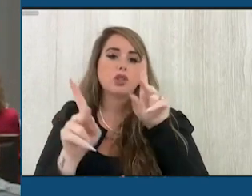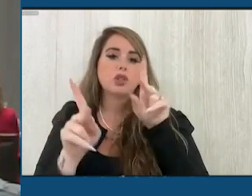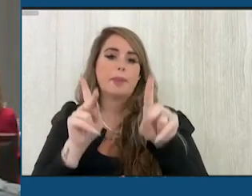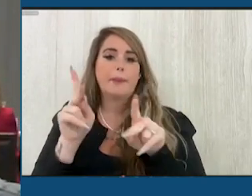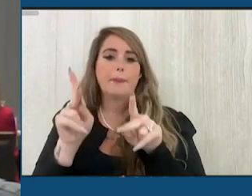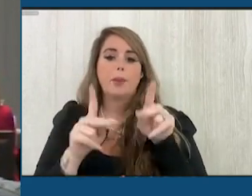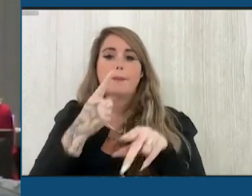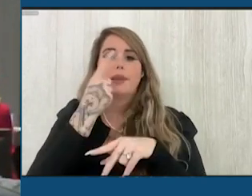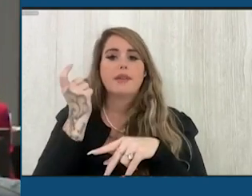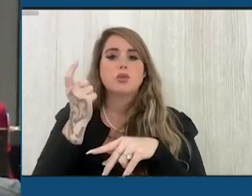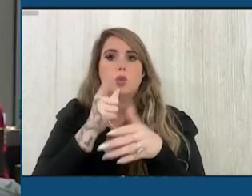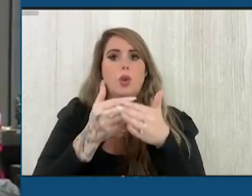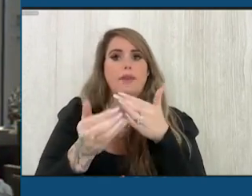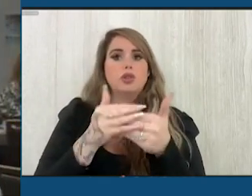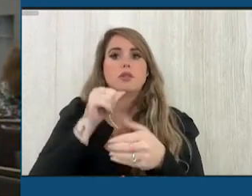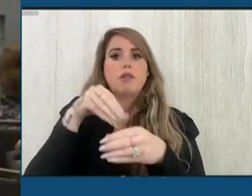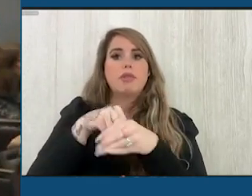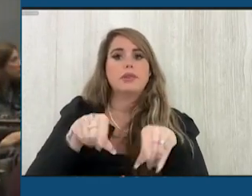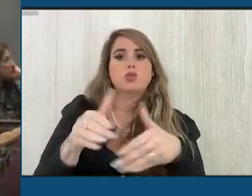room is feeling a different way.